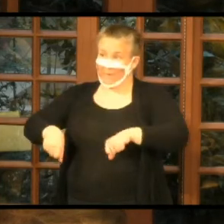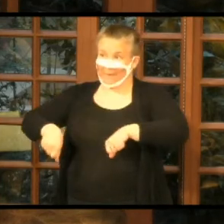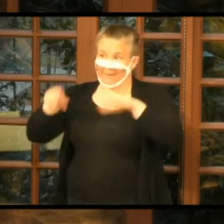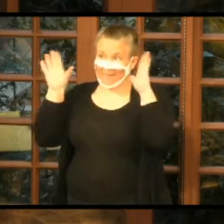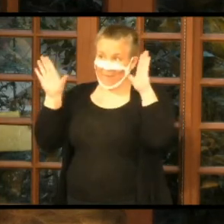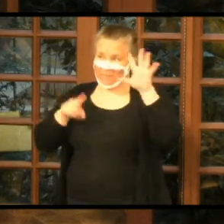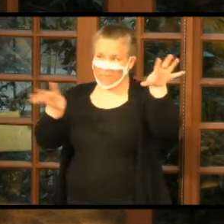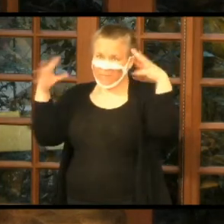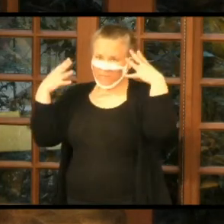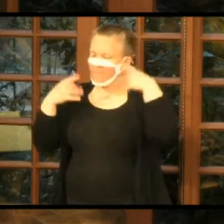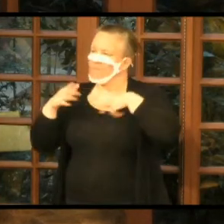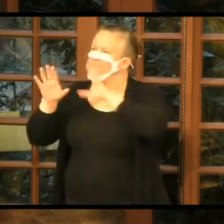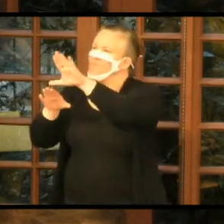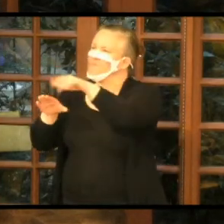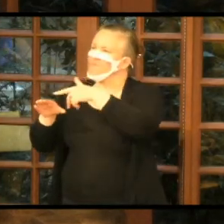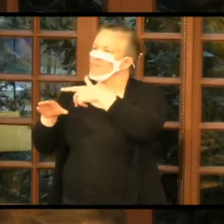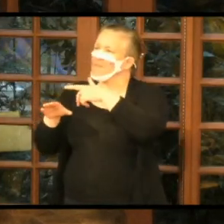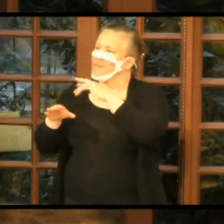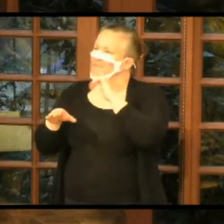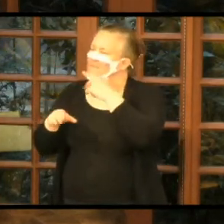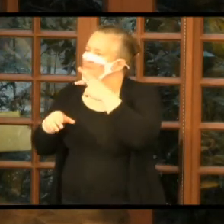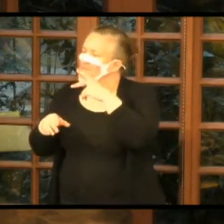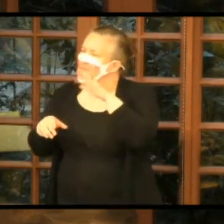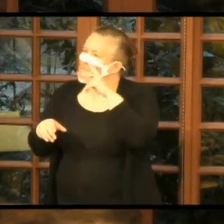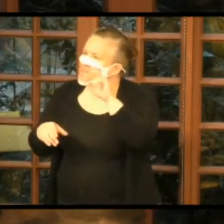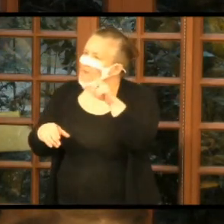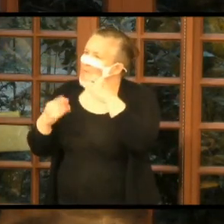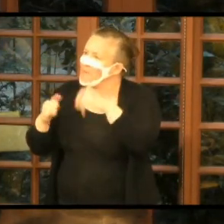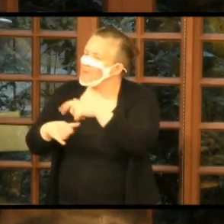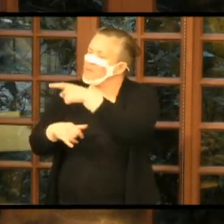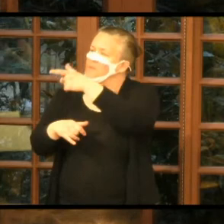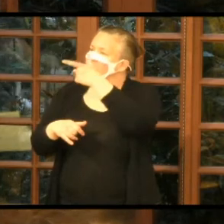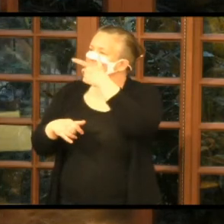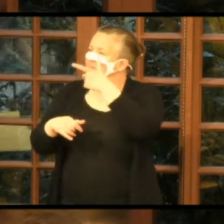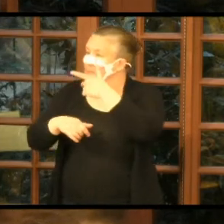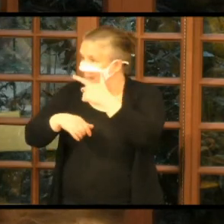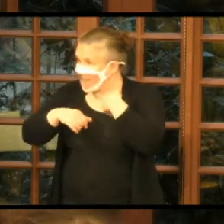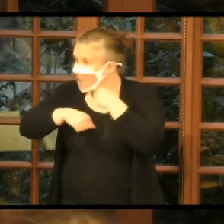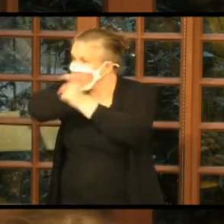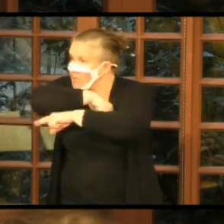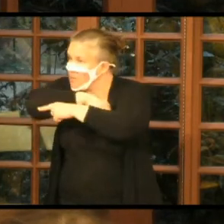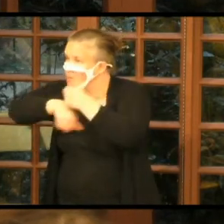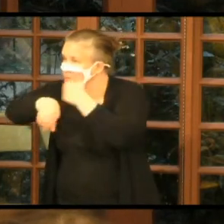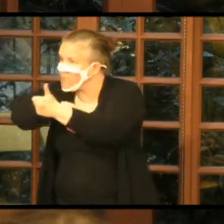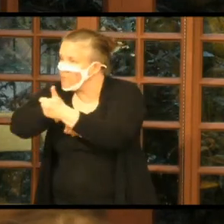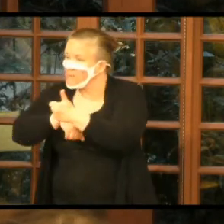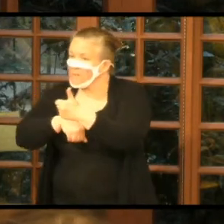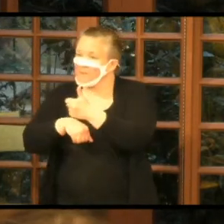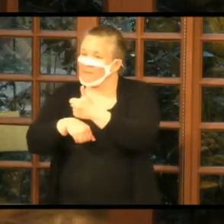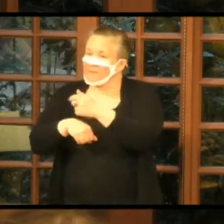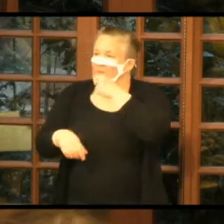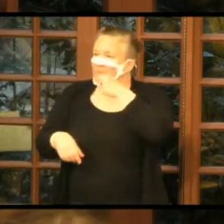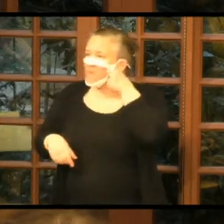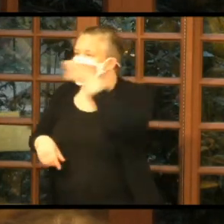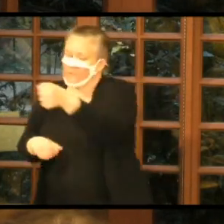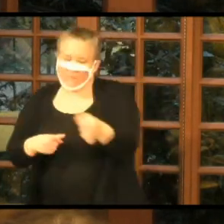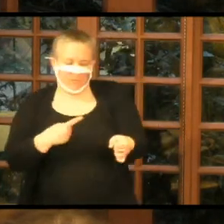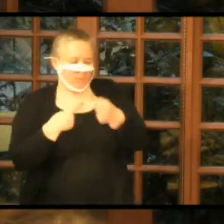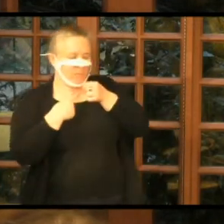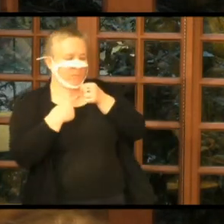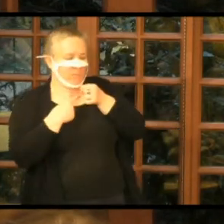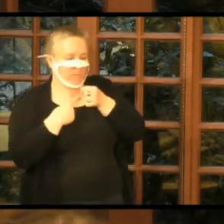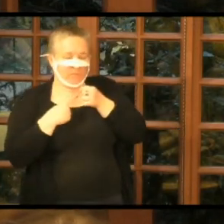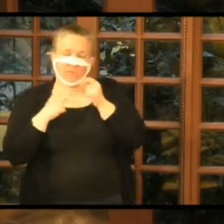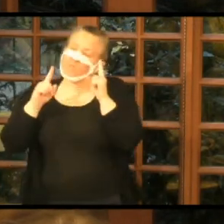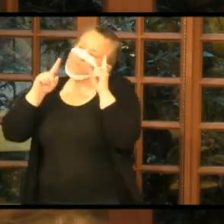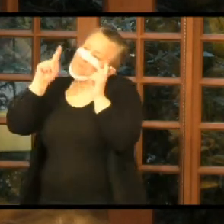limelight. "Any evidence of foul play? Do you anticipate charges of a criminal nature?" He pushes the microphone against her chin and gives her a sympathetic look